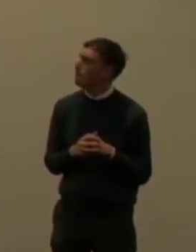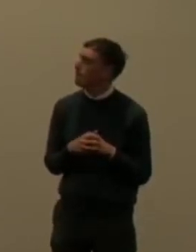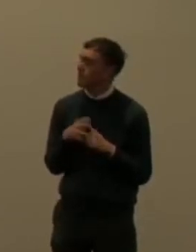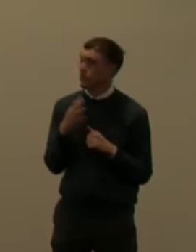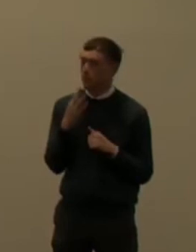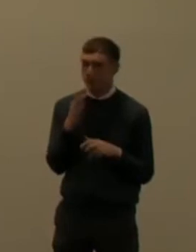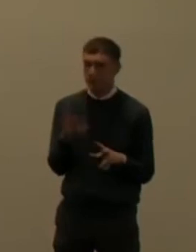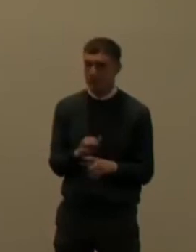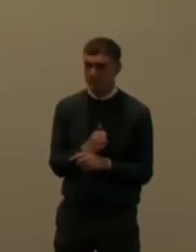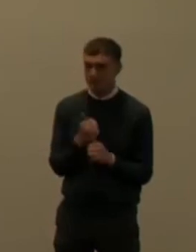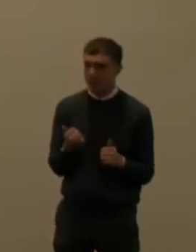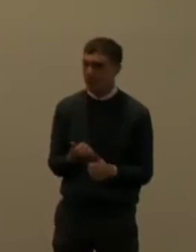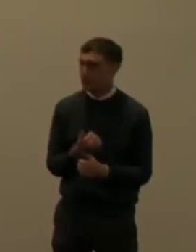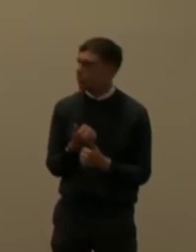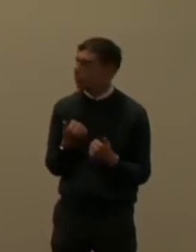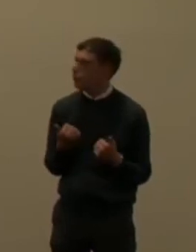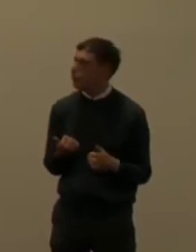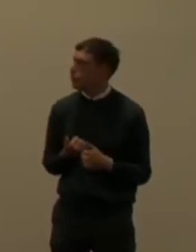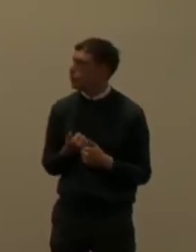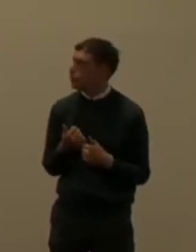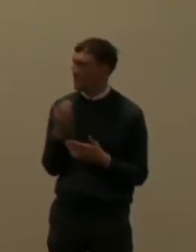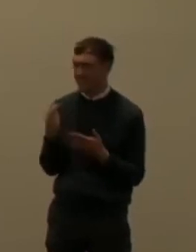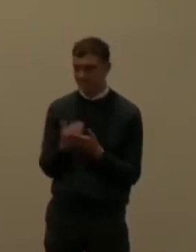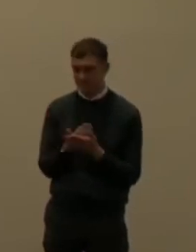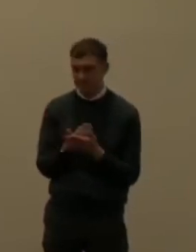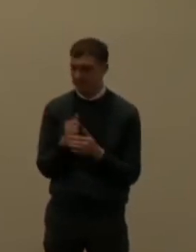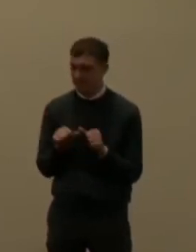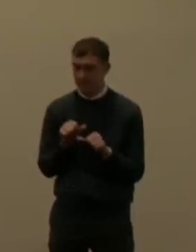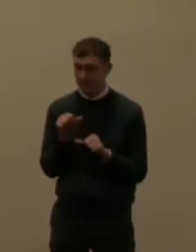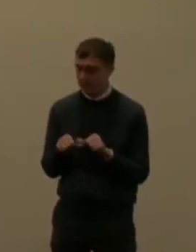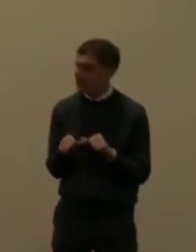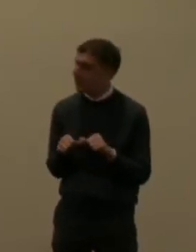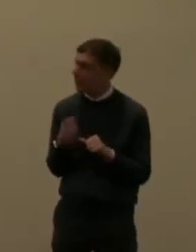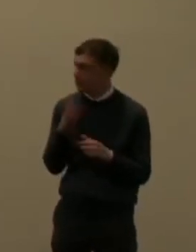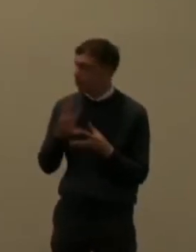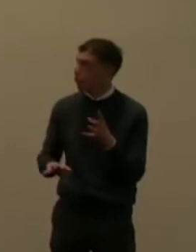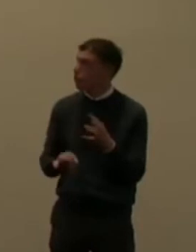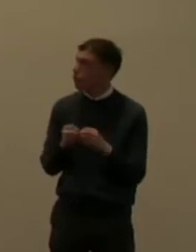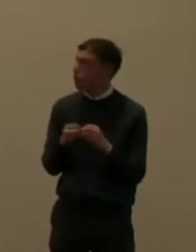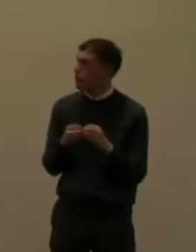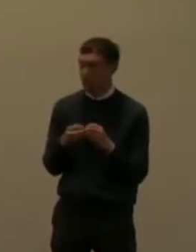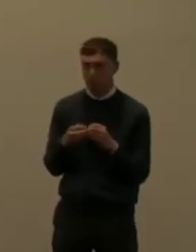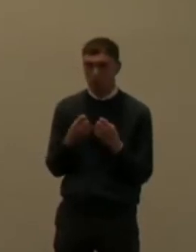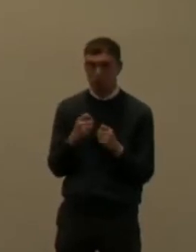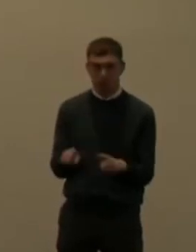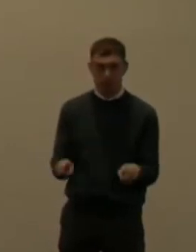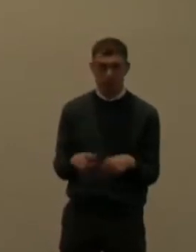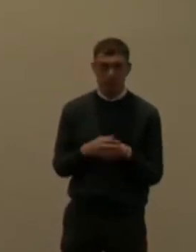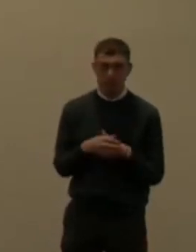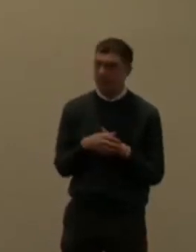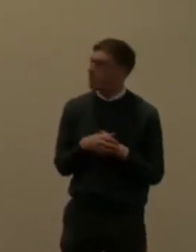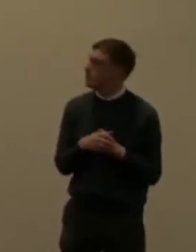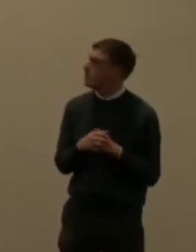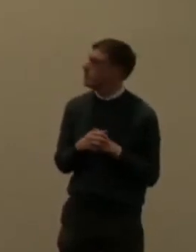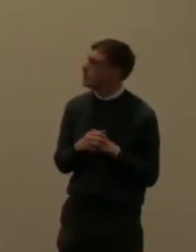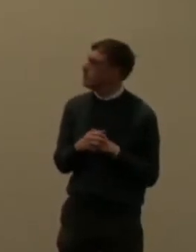Once this is all done, I can save it, and then I can create a release. I can click and create a